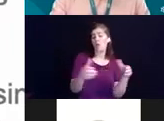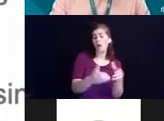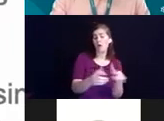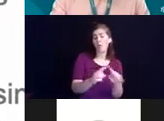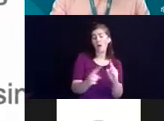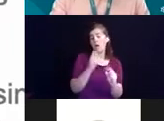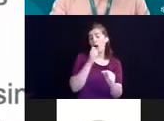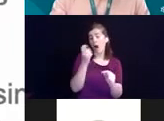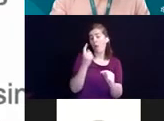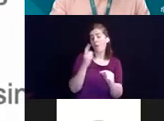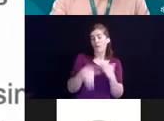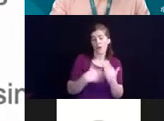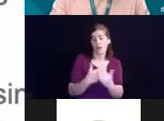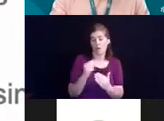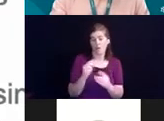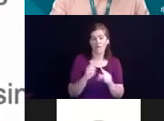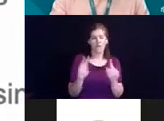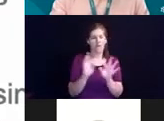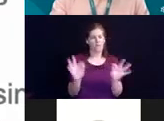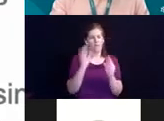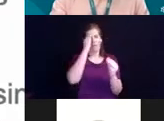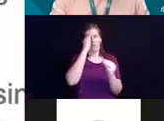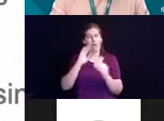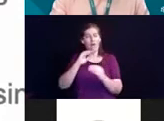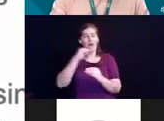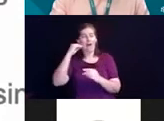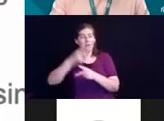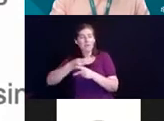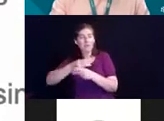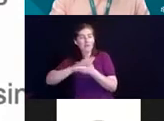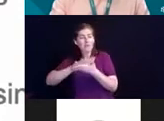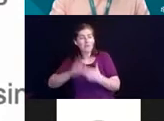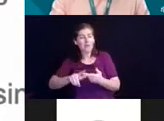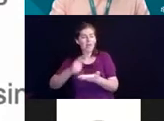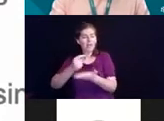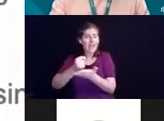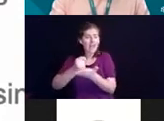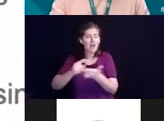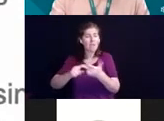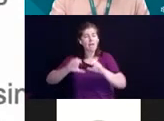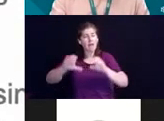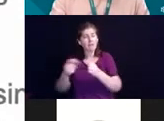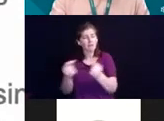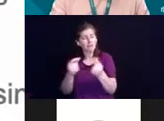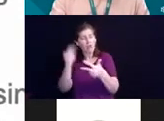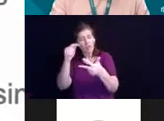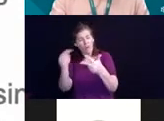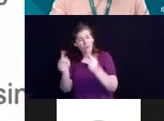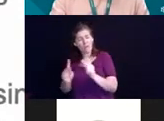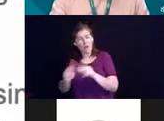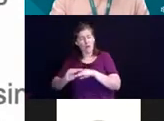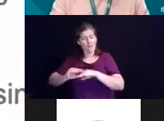them. Very important to think about housekeeping, therapy, activities, because these are all influenced